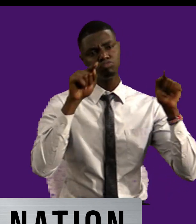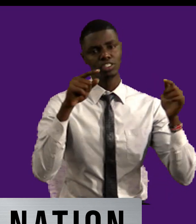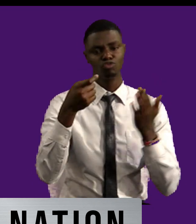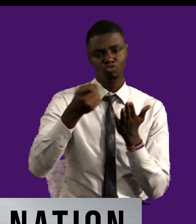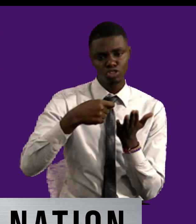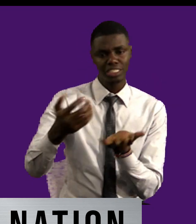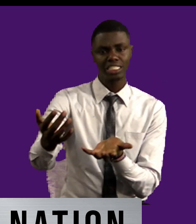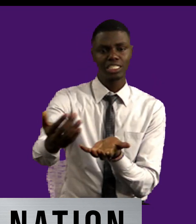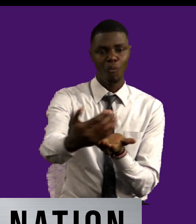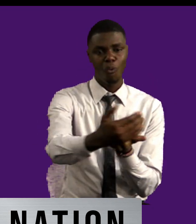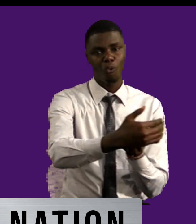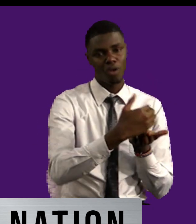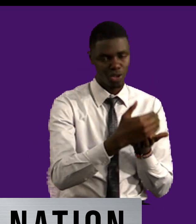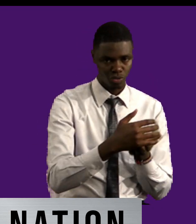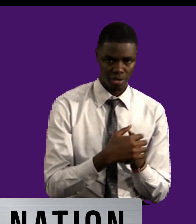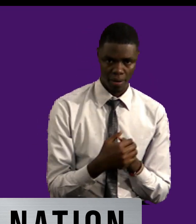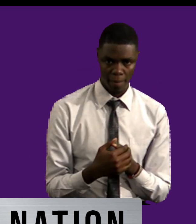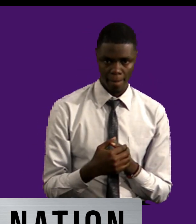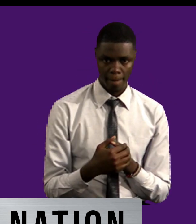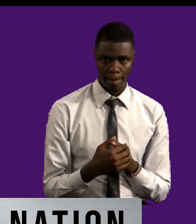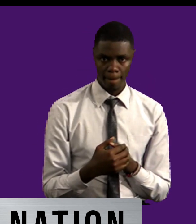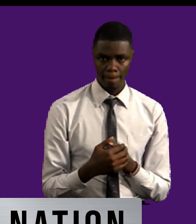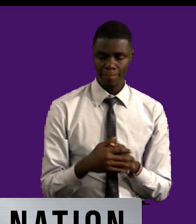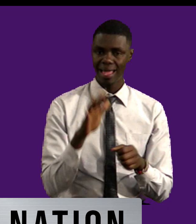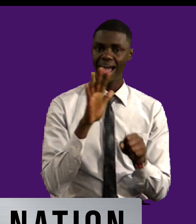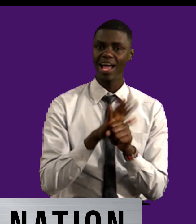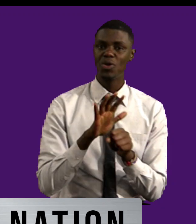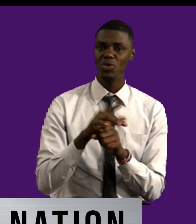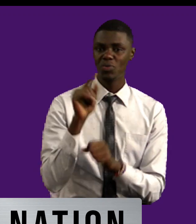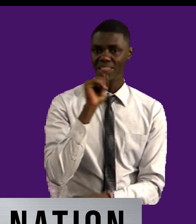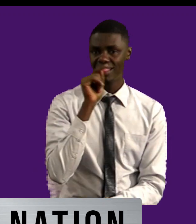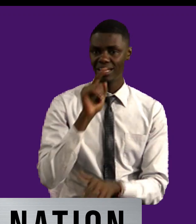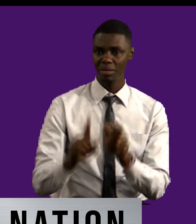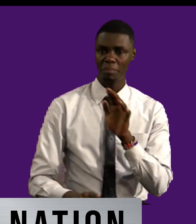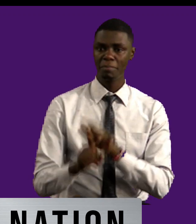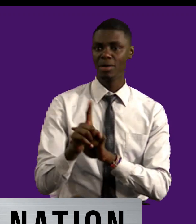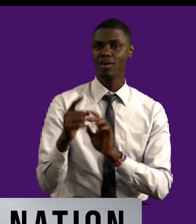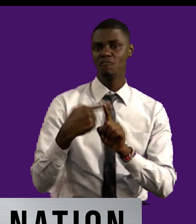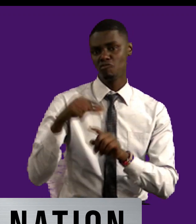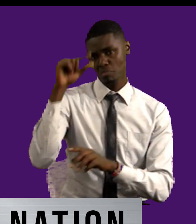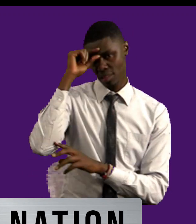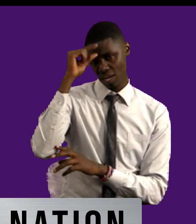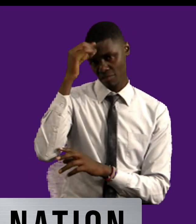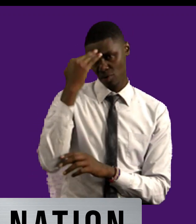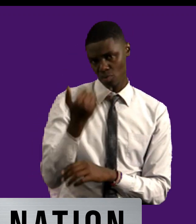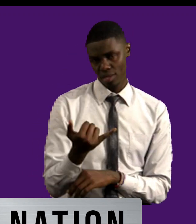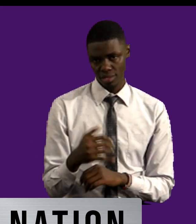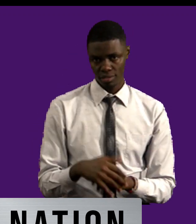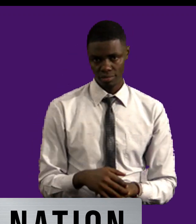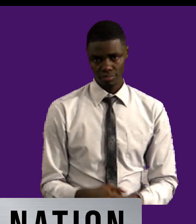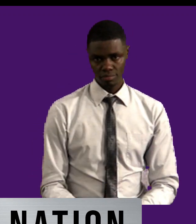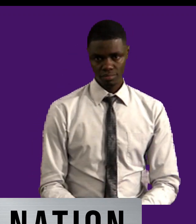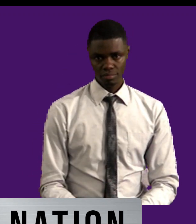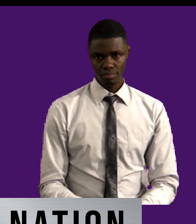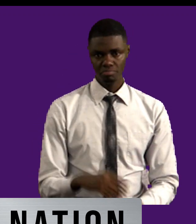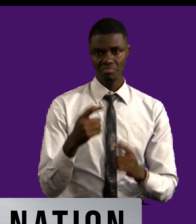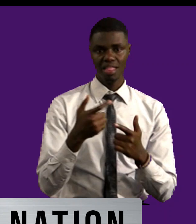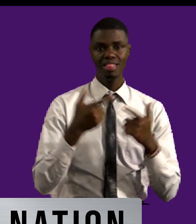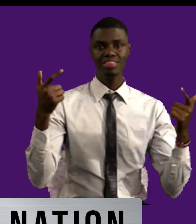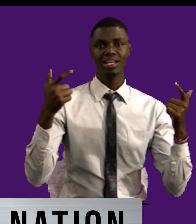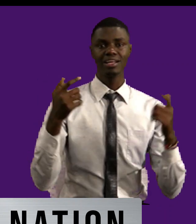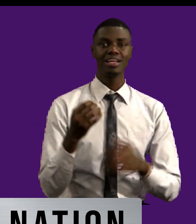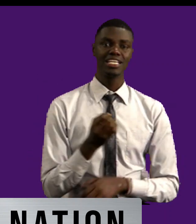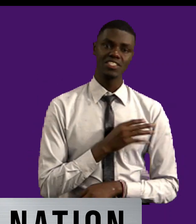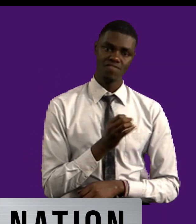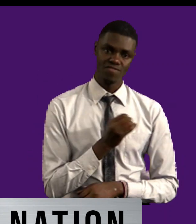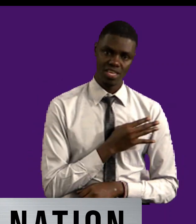it amounts a lot of threats from the government, because the greatest